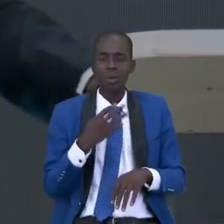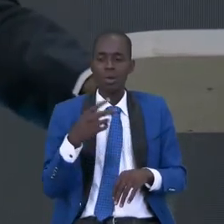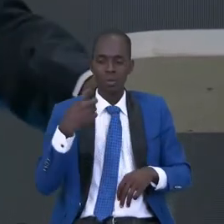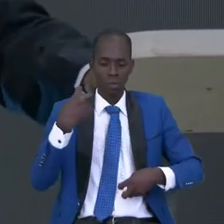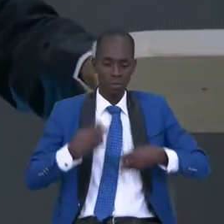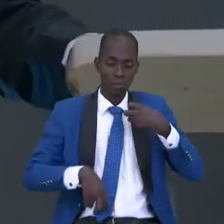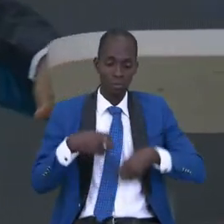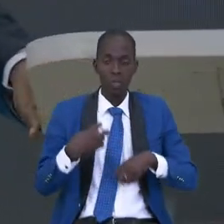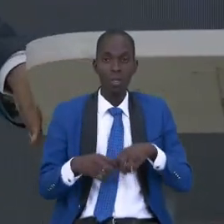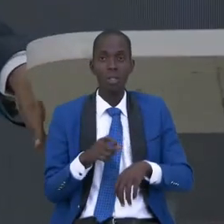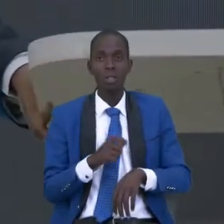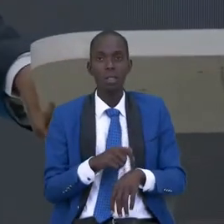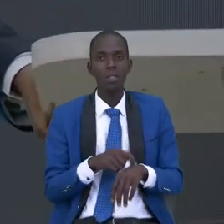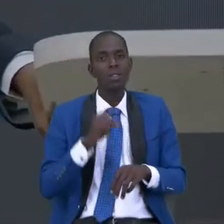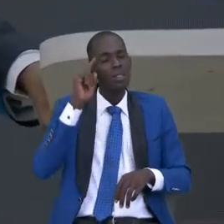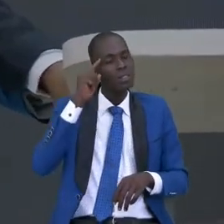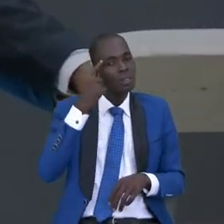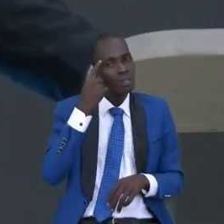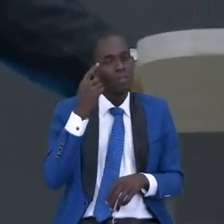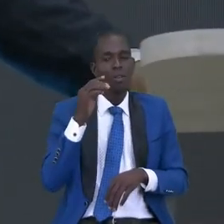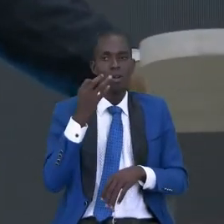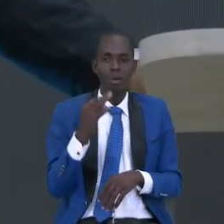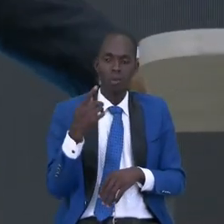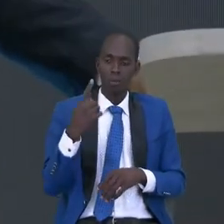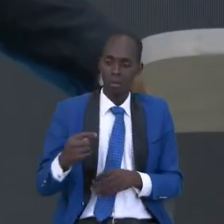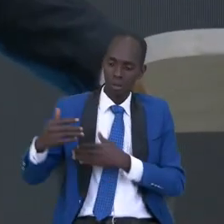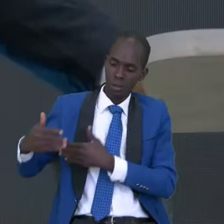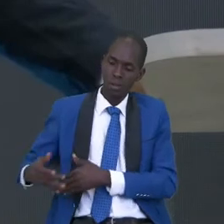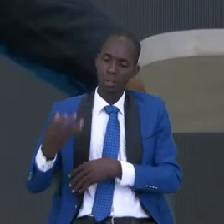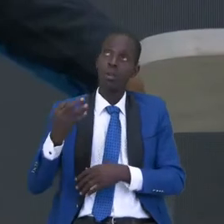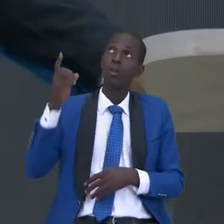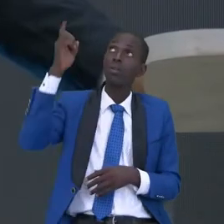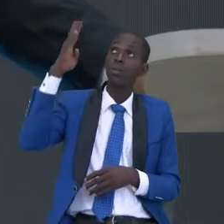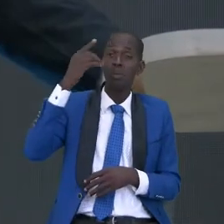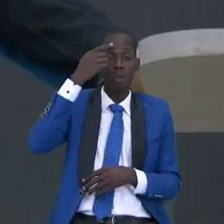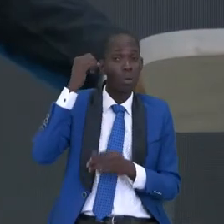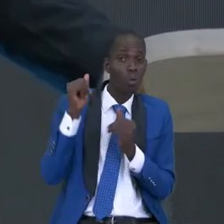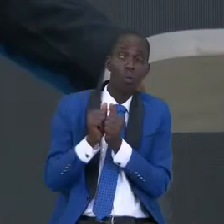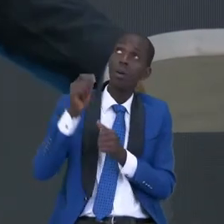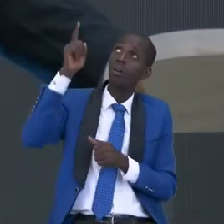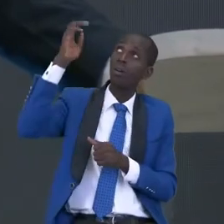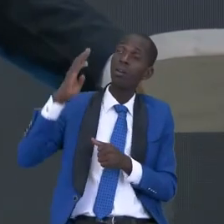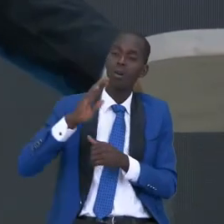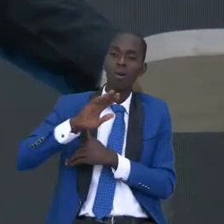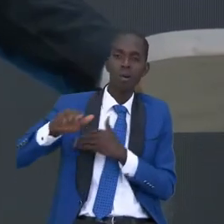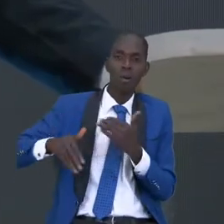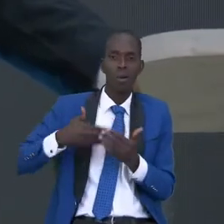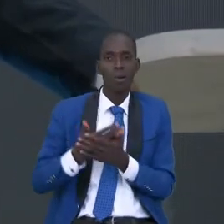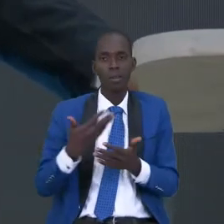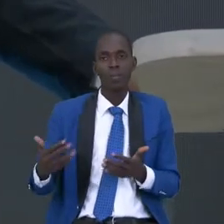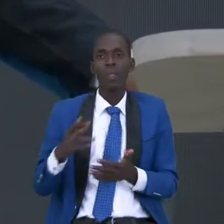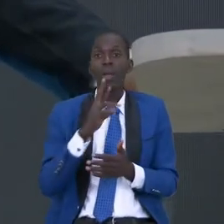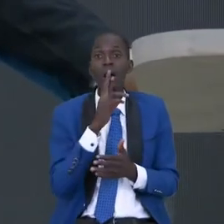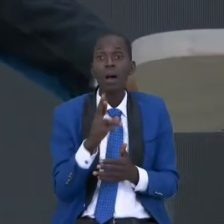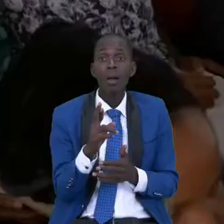situation. Think on the side of God, because with God all things are.